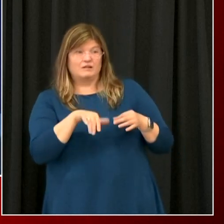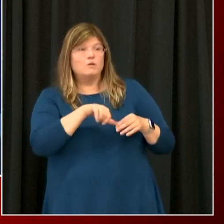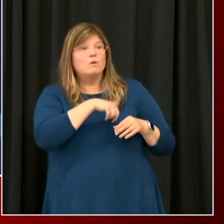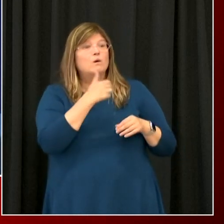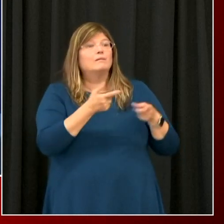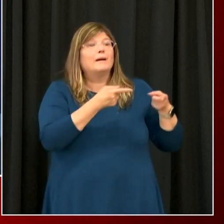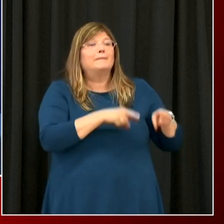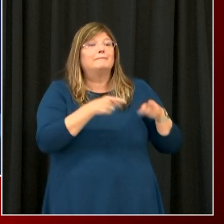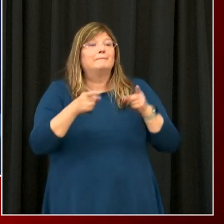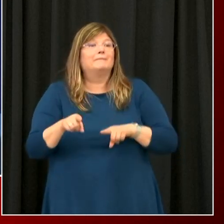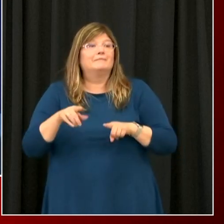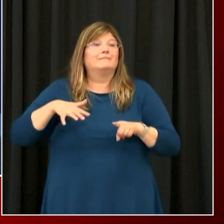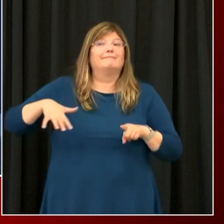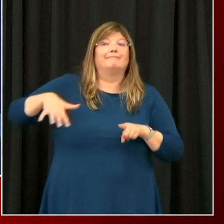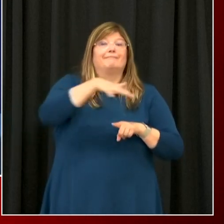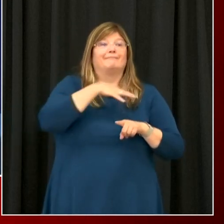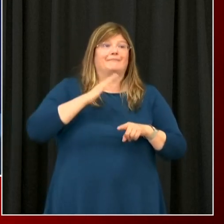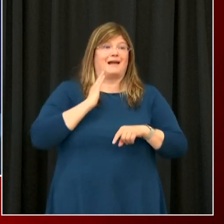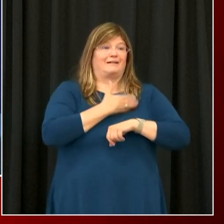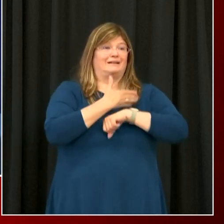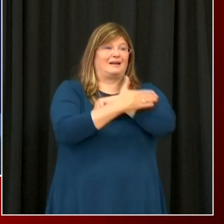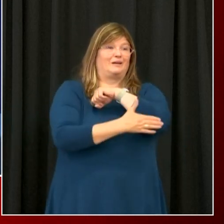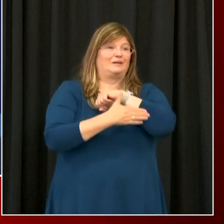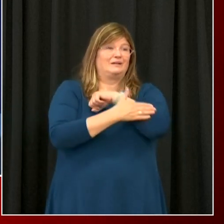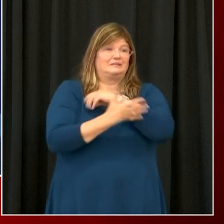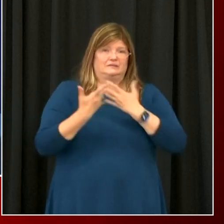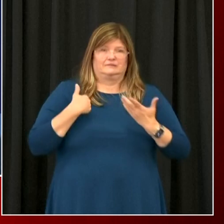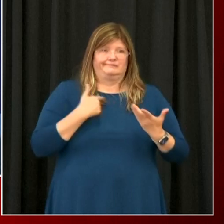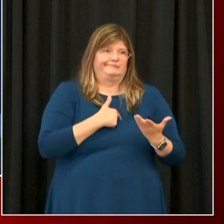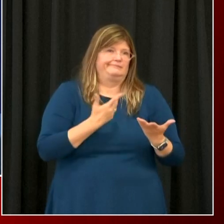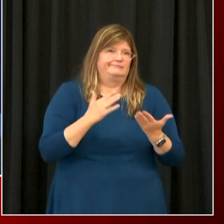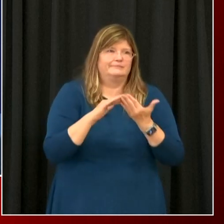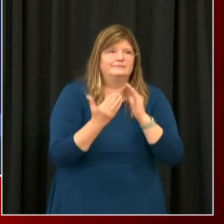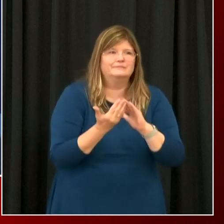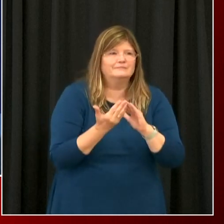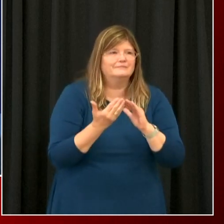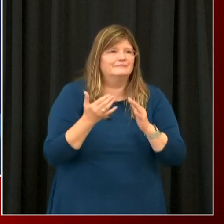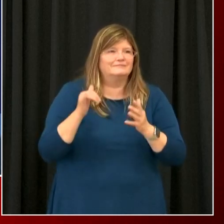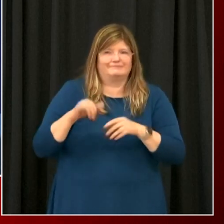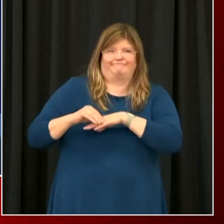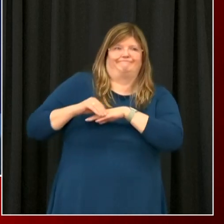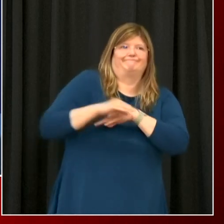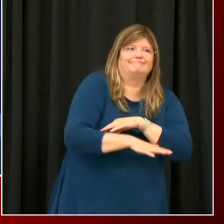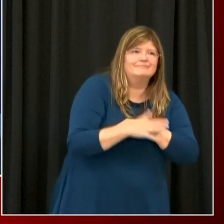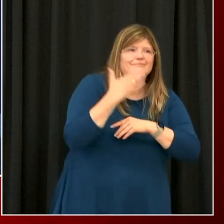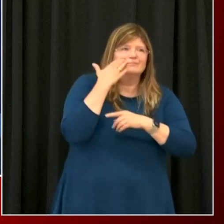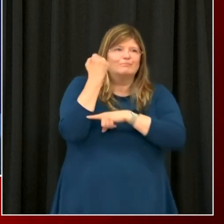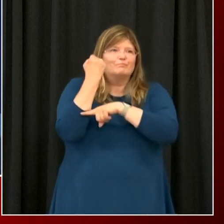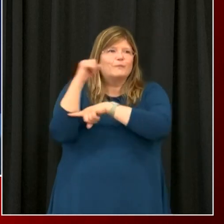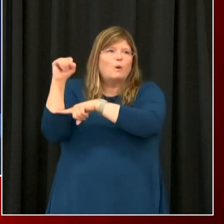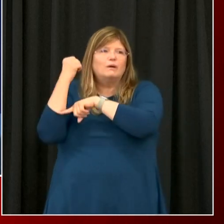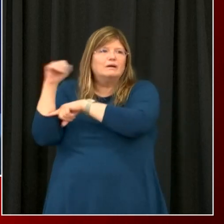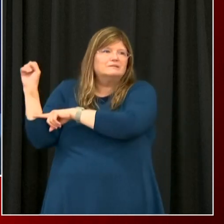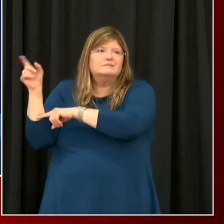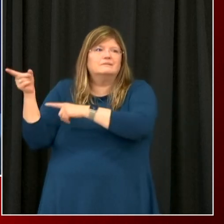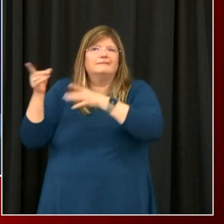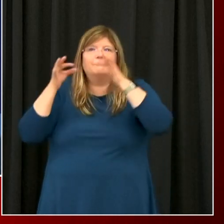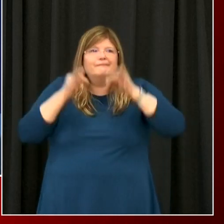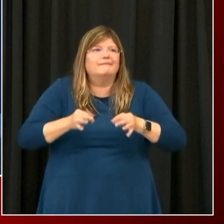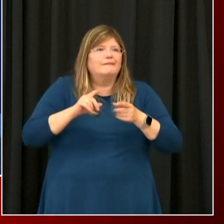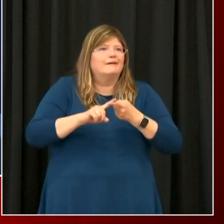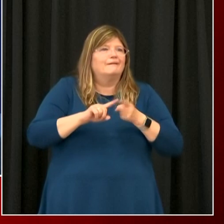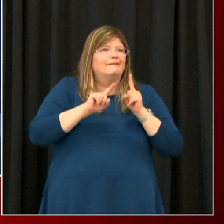our country and in our community may be playing a factor in how people are deciding to get health care. So we